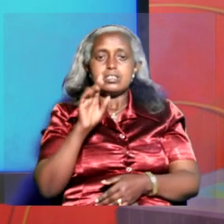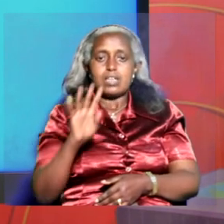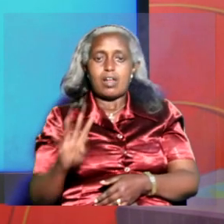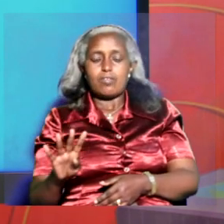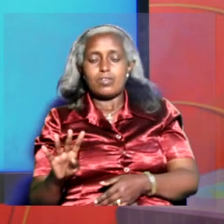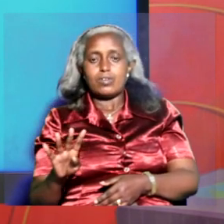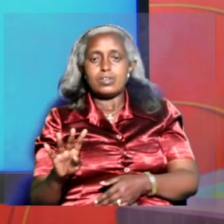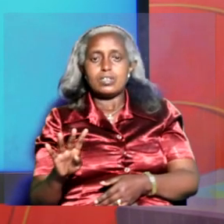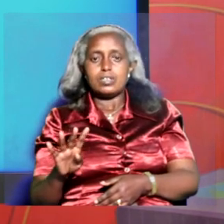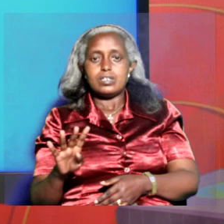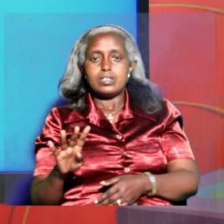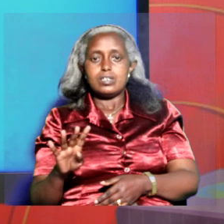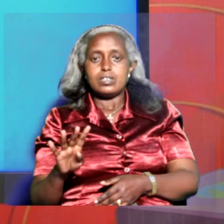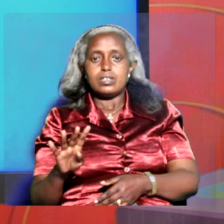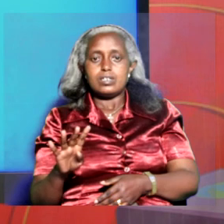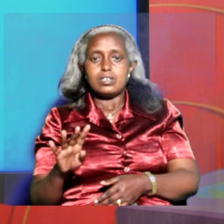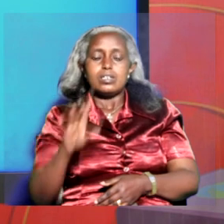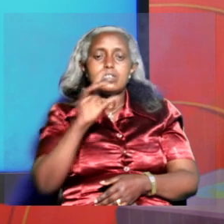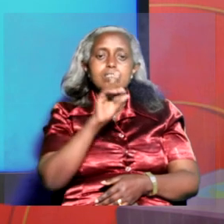decile 4,